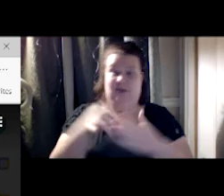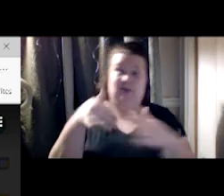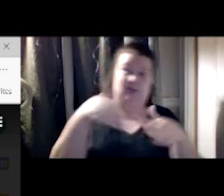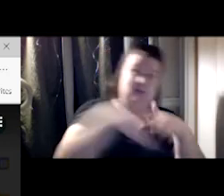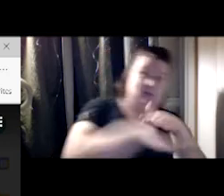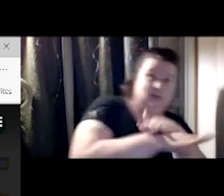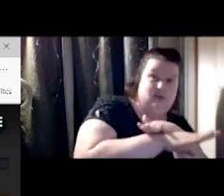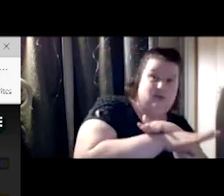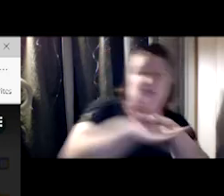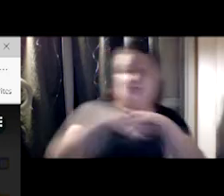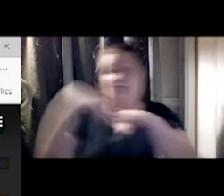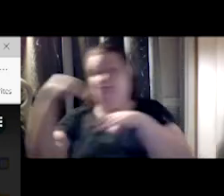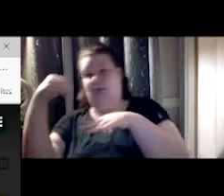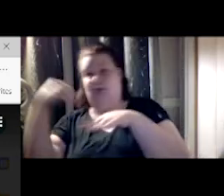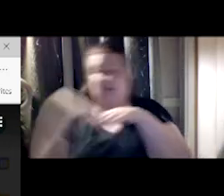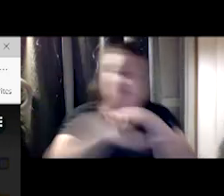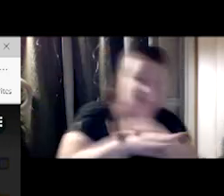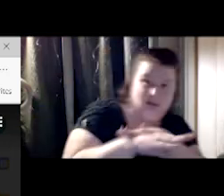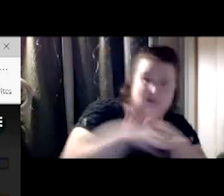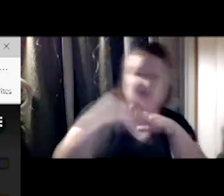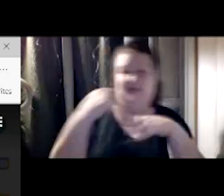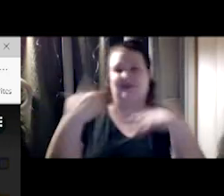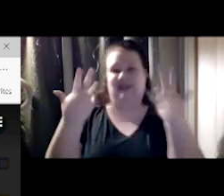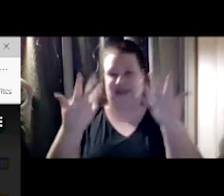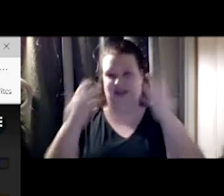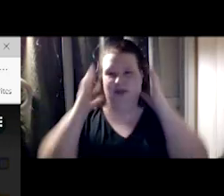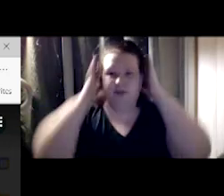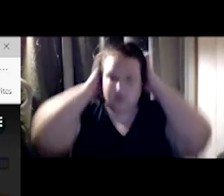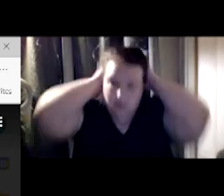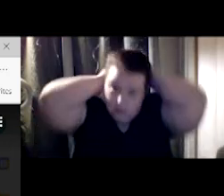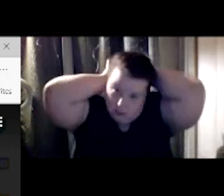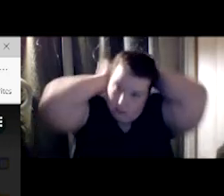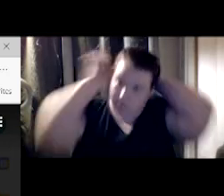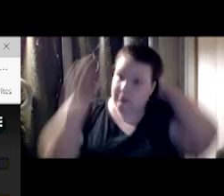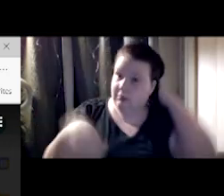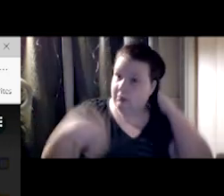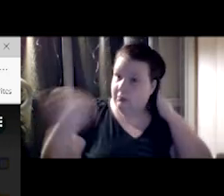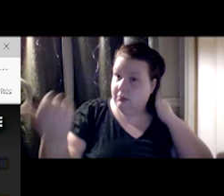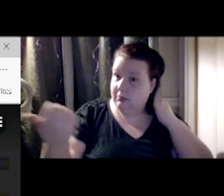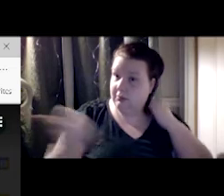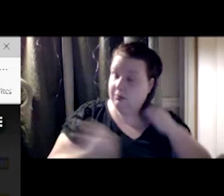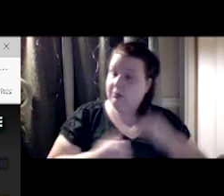So anyone else want to share?